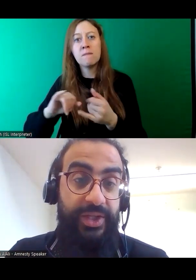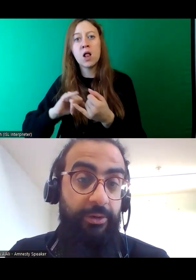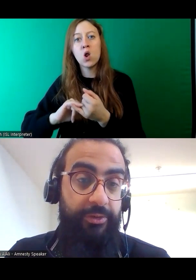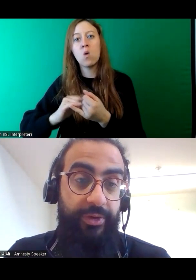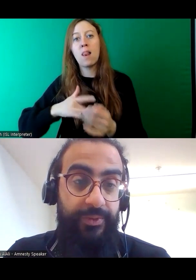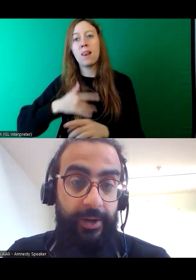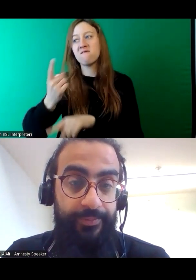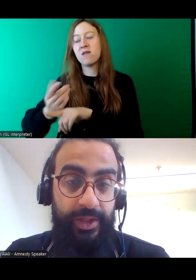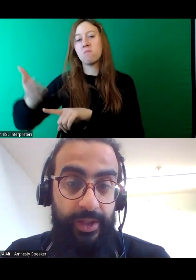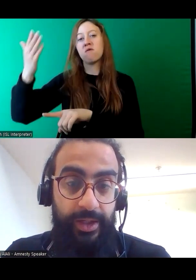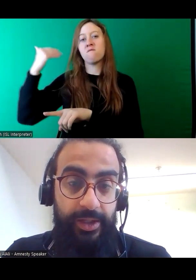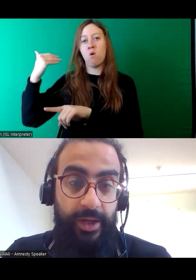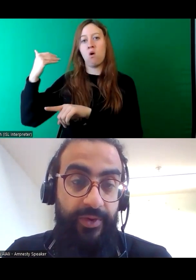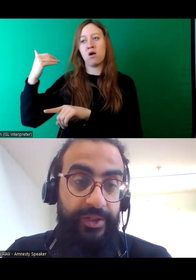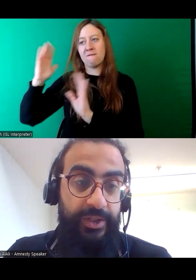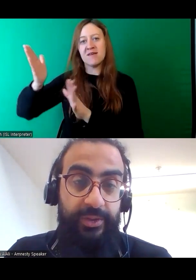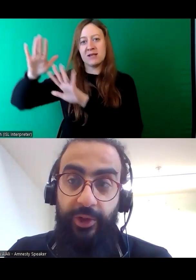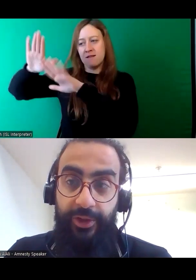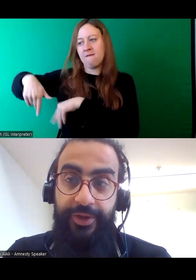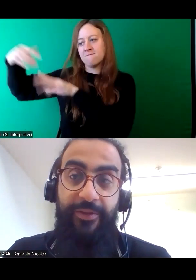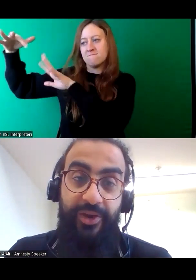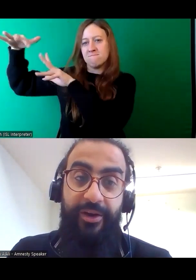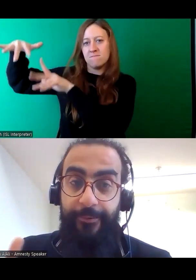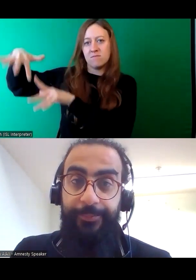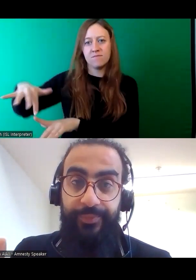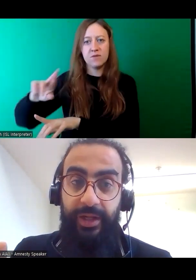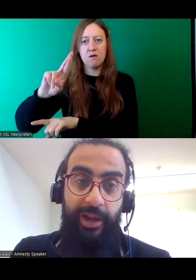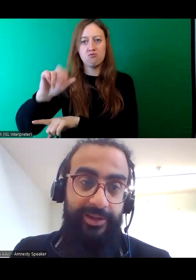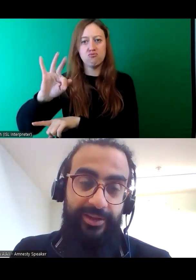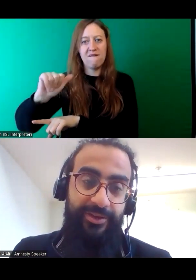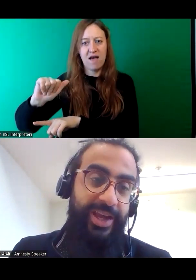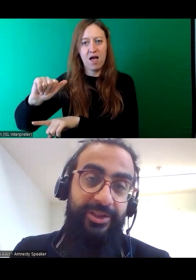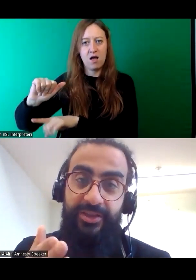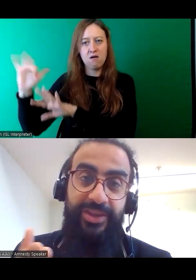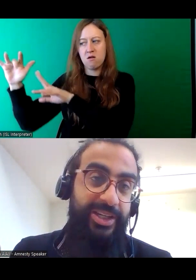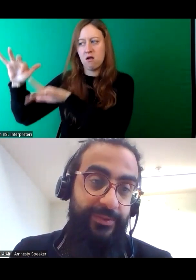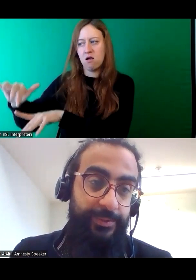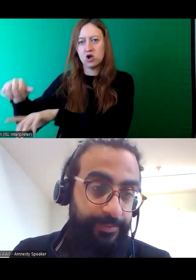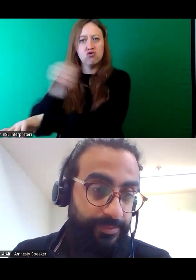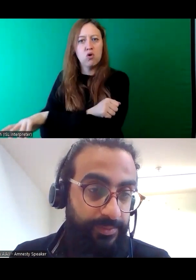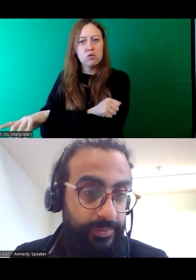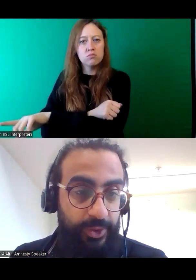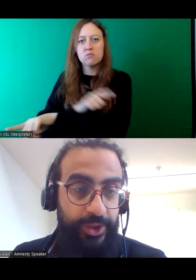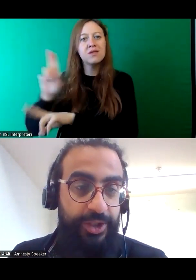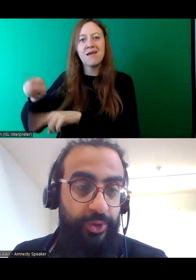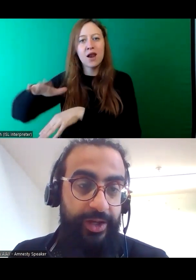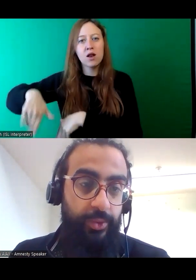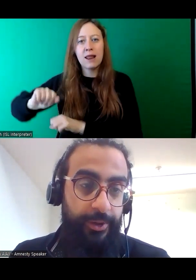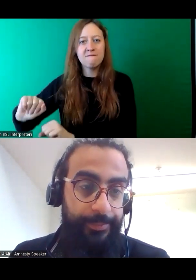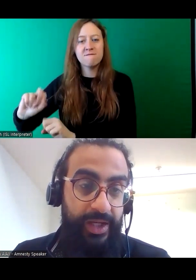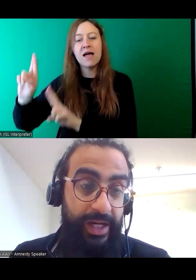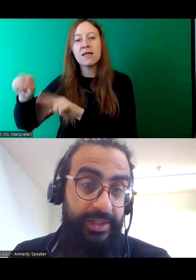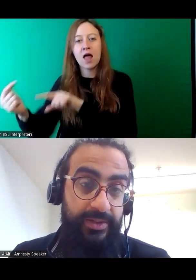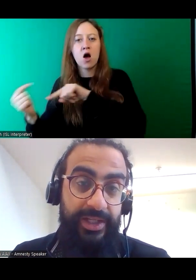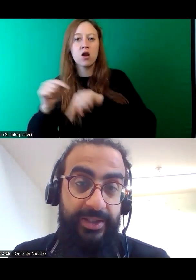the south, to Rafah, a very small area, and they are locked there. They can't even leave to Egypt or